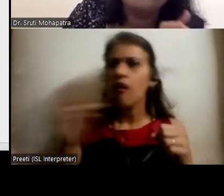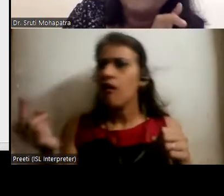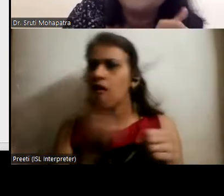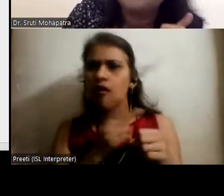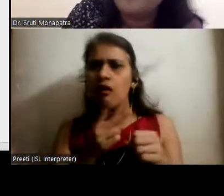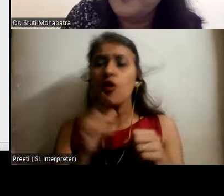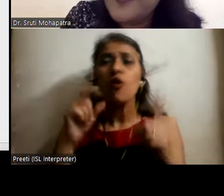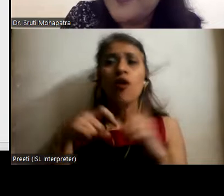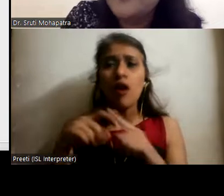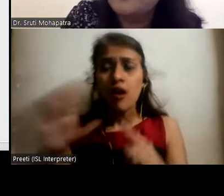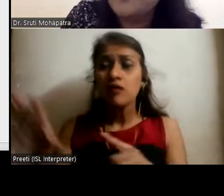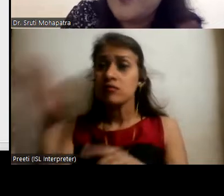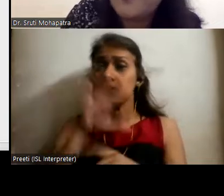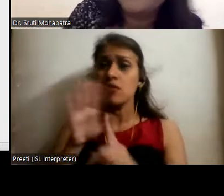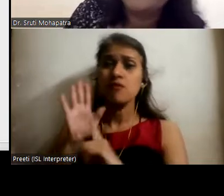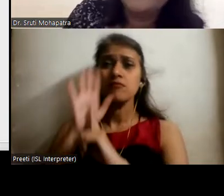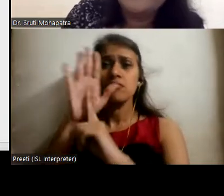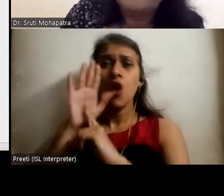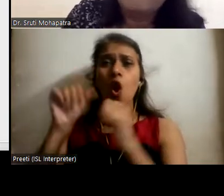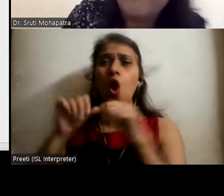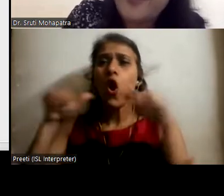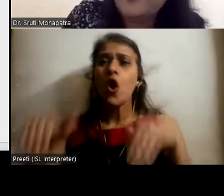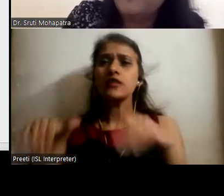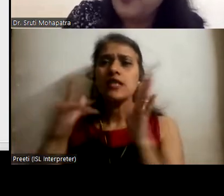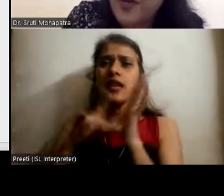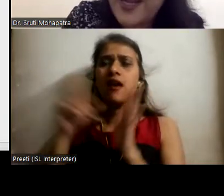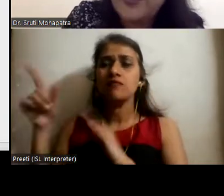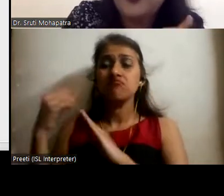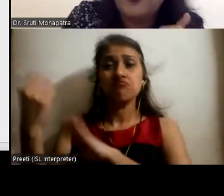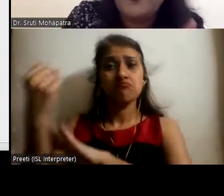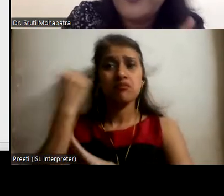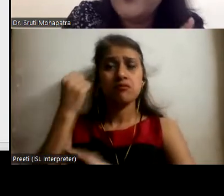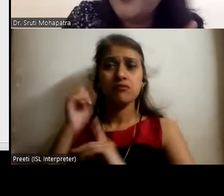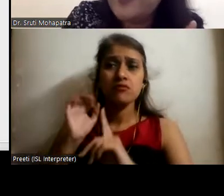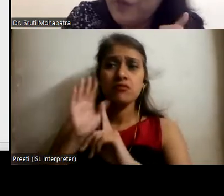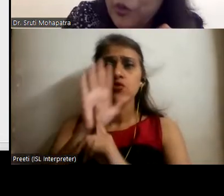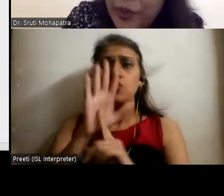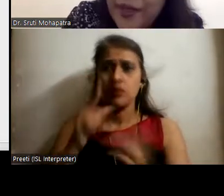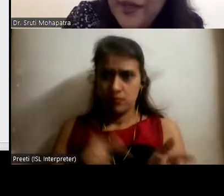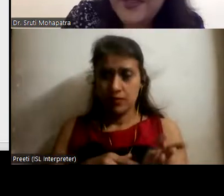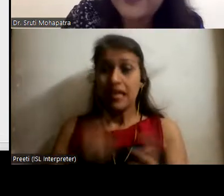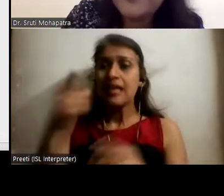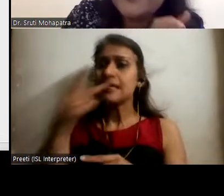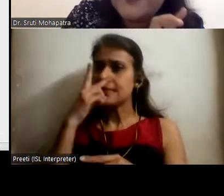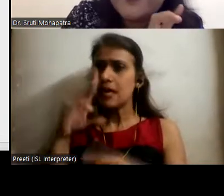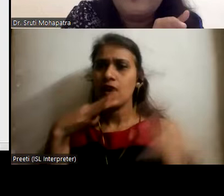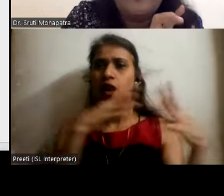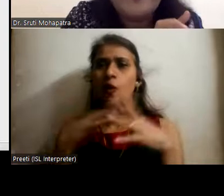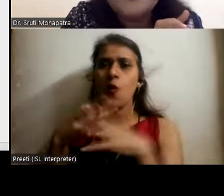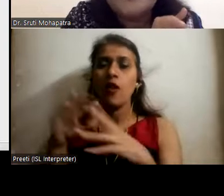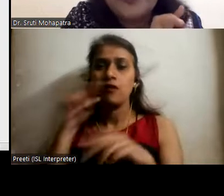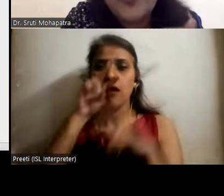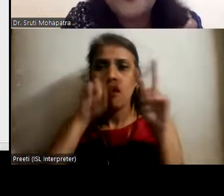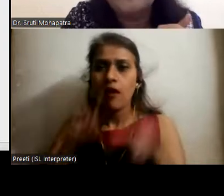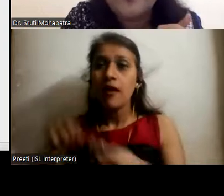a very strong presence in Australia. In fact, if you look at the DAWN, DAWN, that is the Disabled